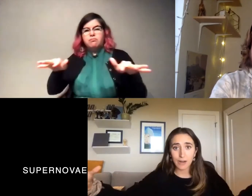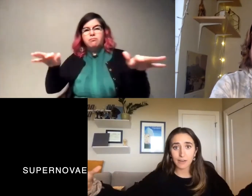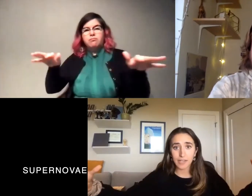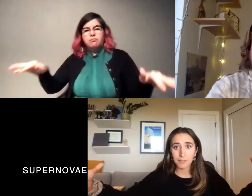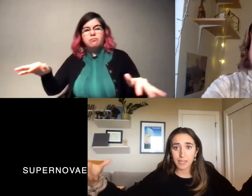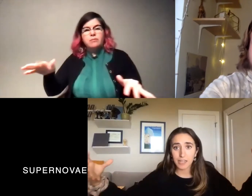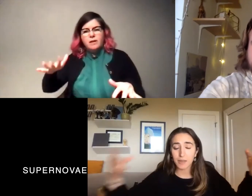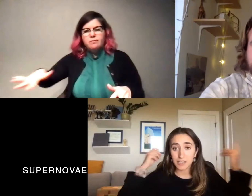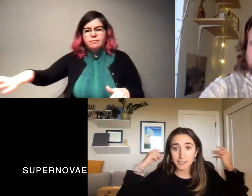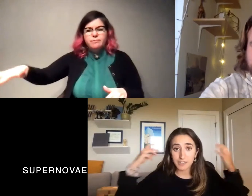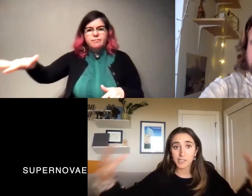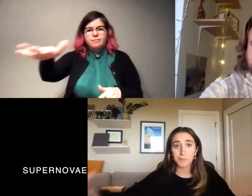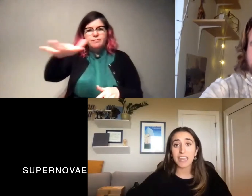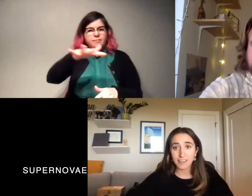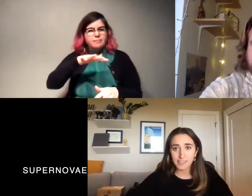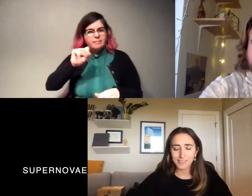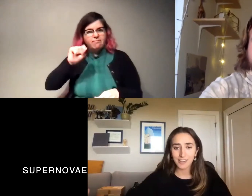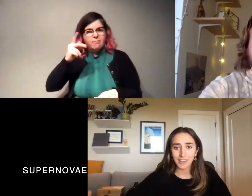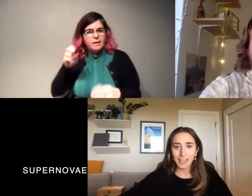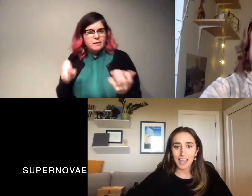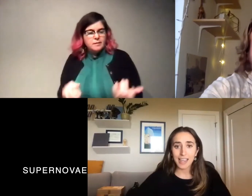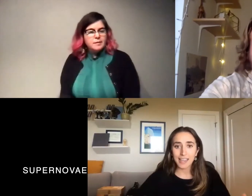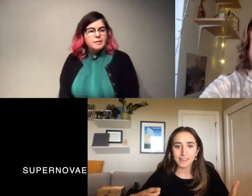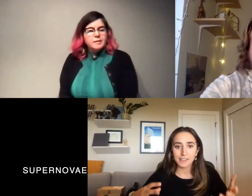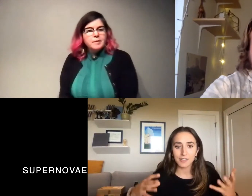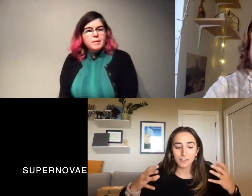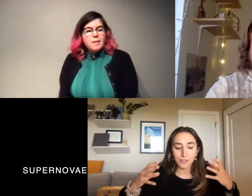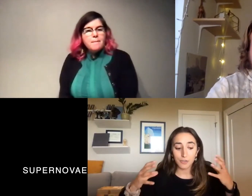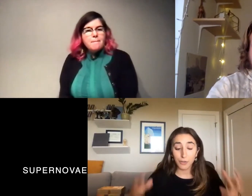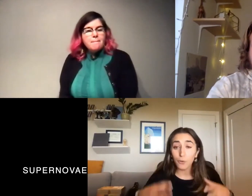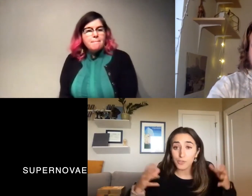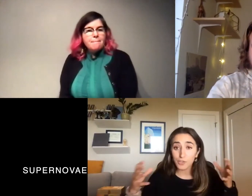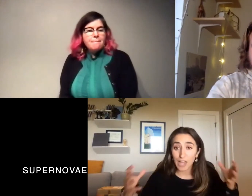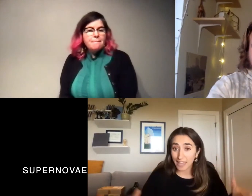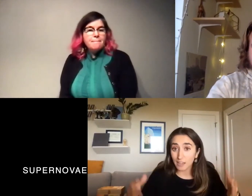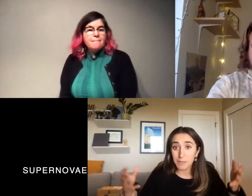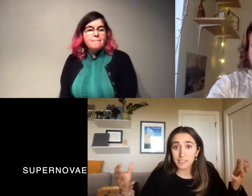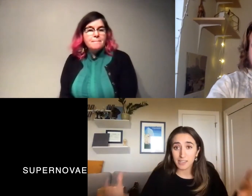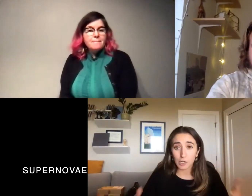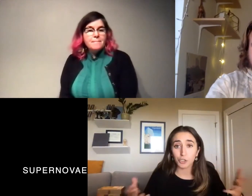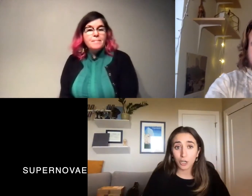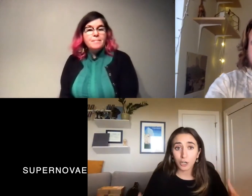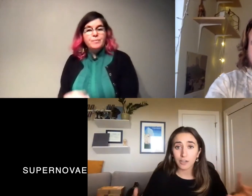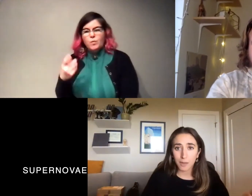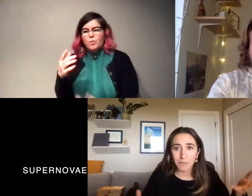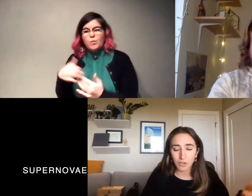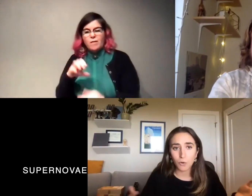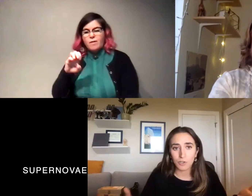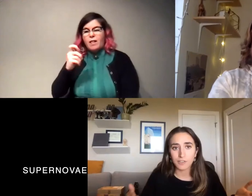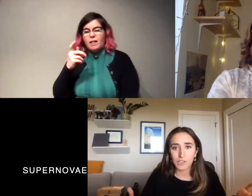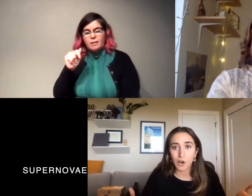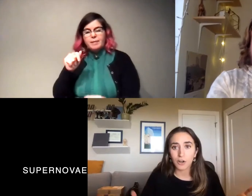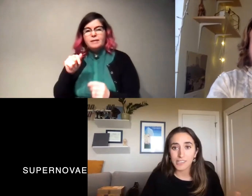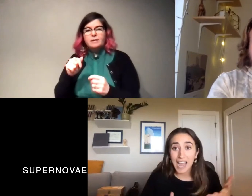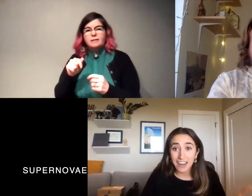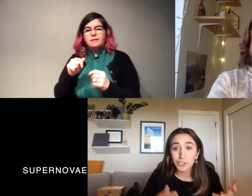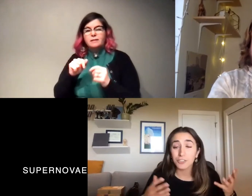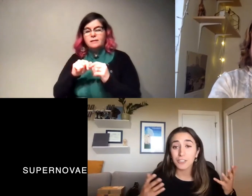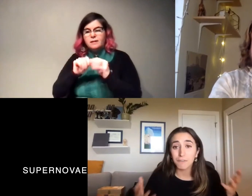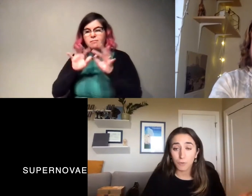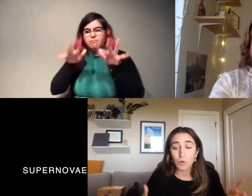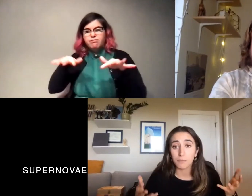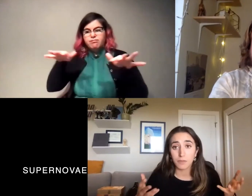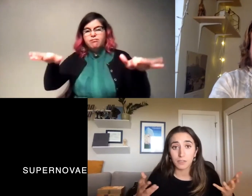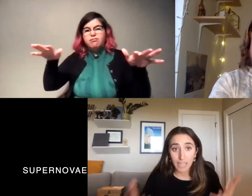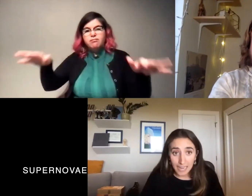the surrounding medium, into space. And those elements that are churned up in the cores of stars